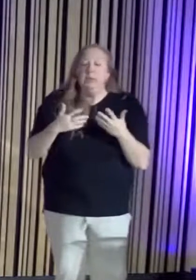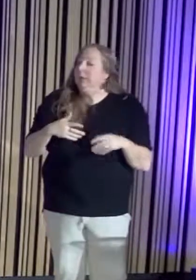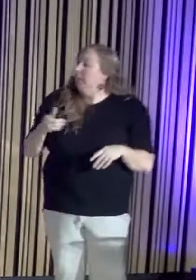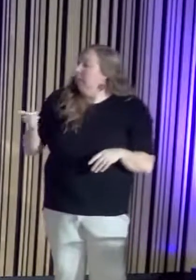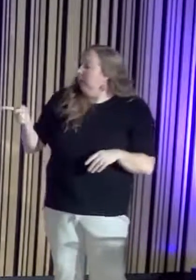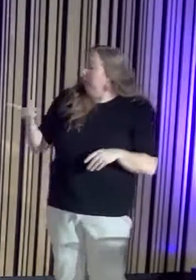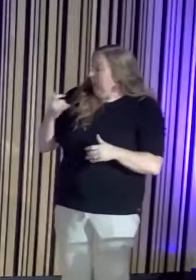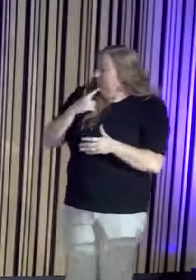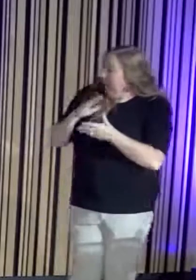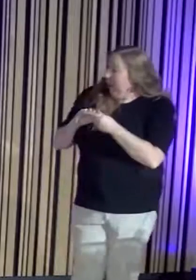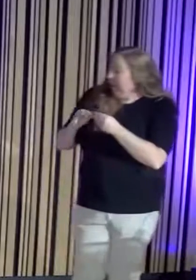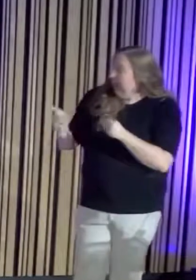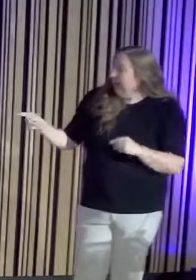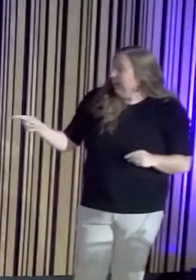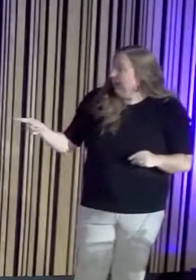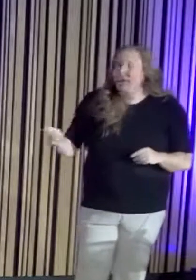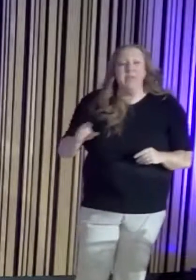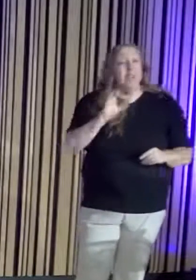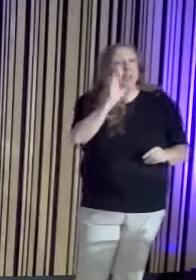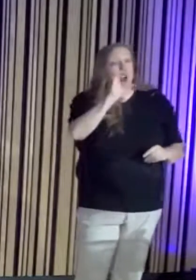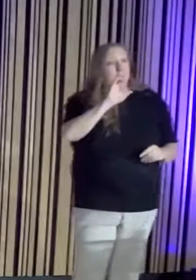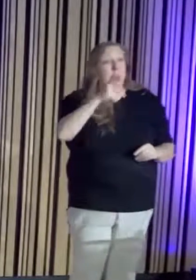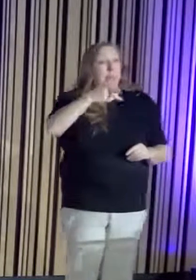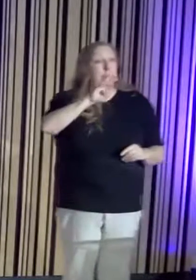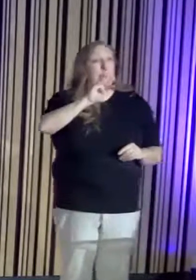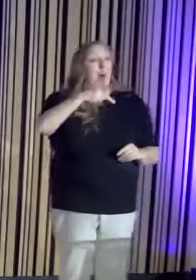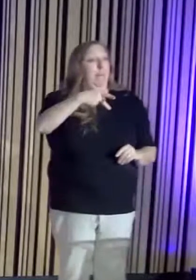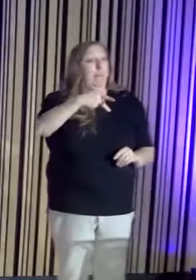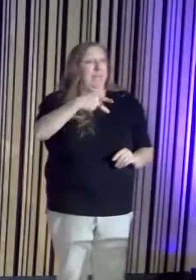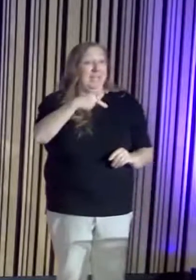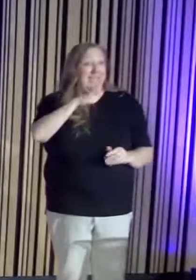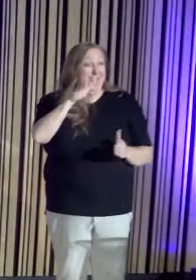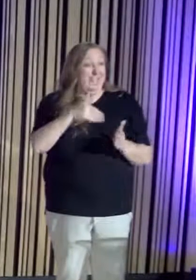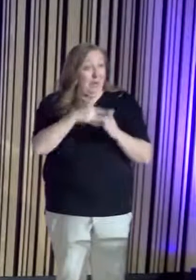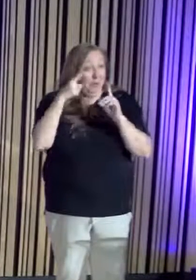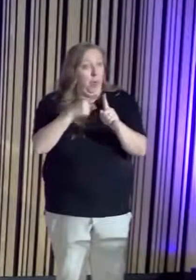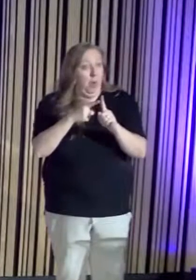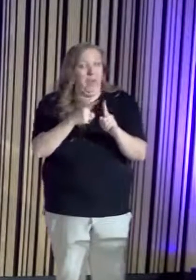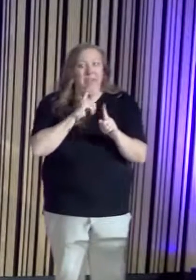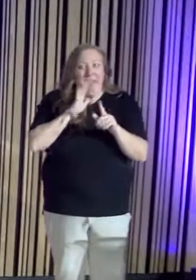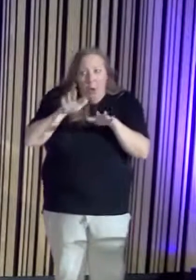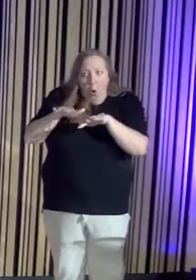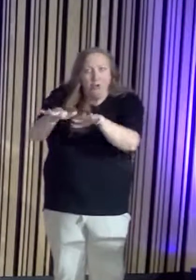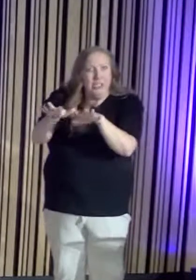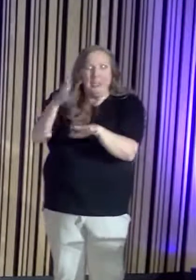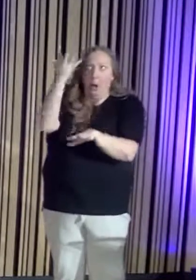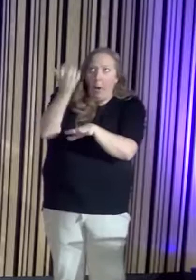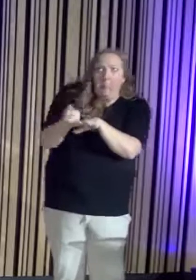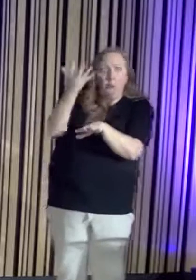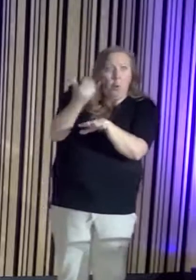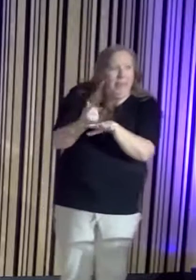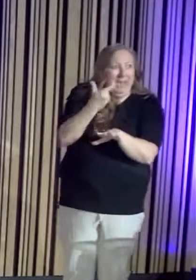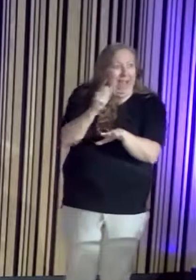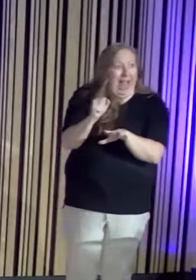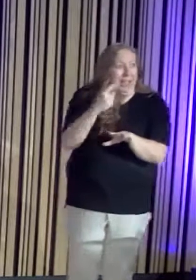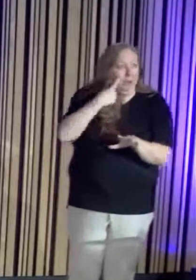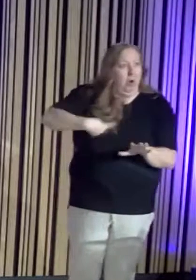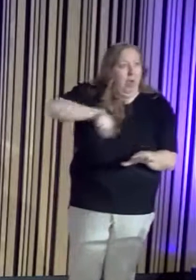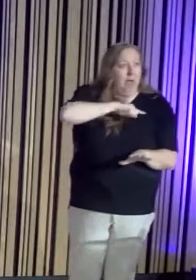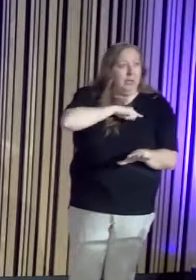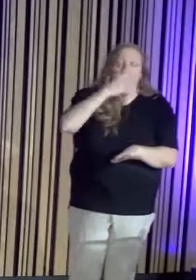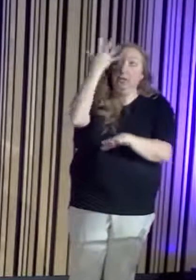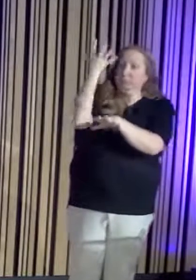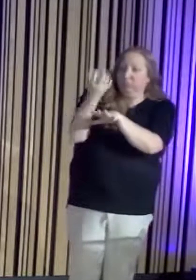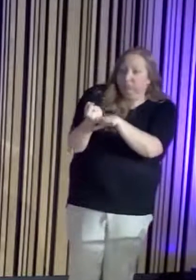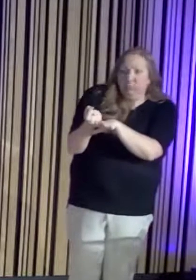think, that carbon pump is the central point. The oceans are doing something for us, absorbing this gas. And then what happens